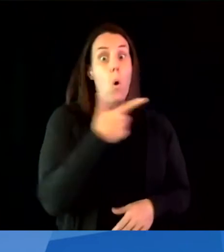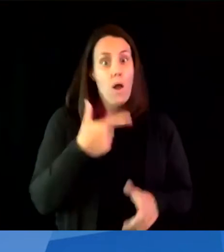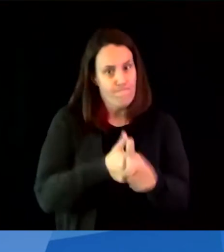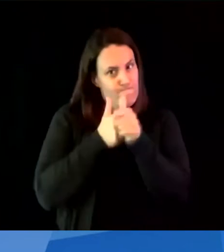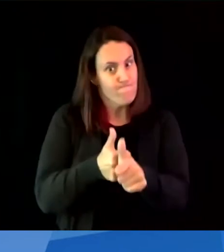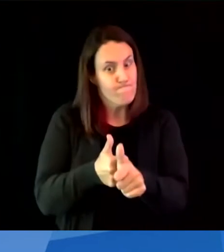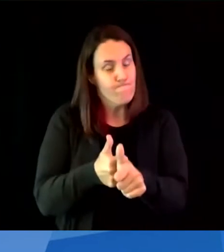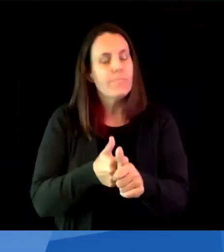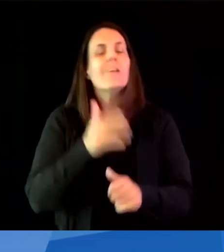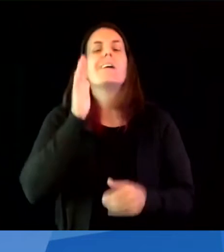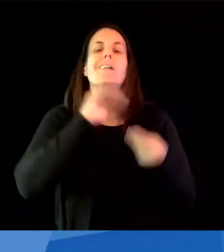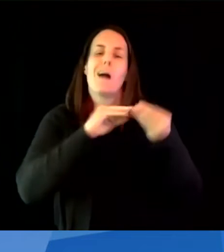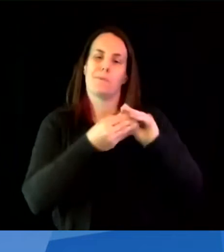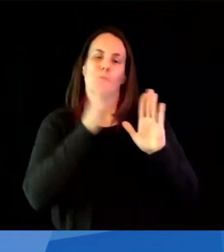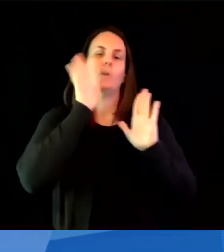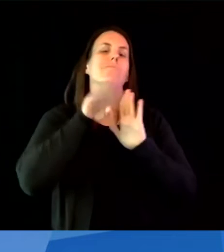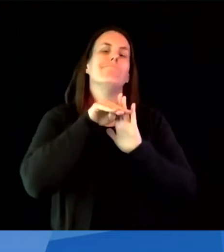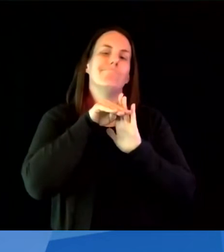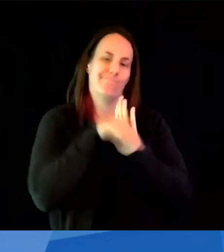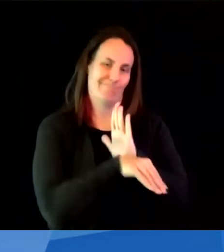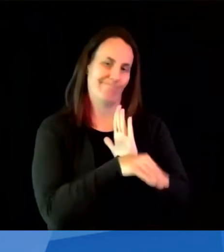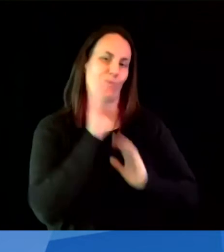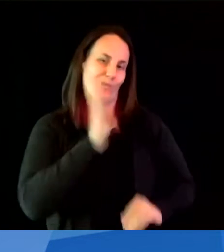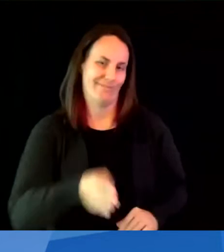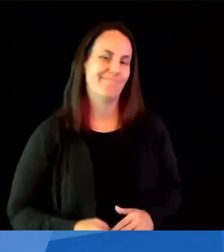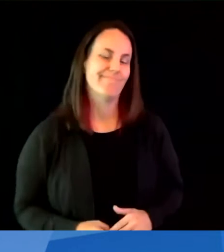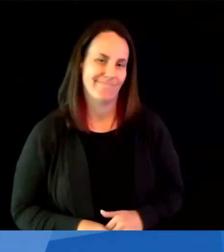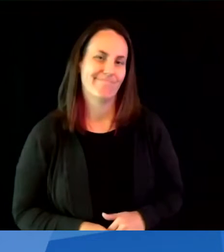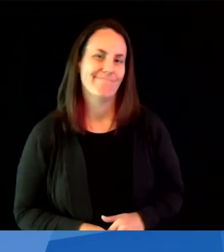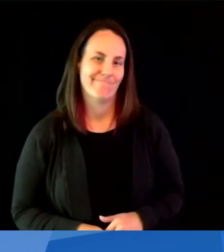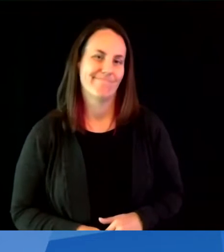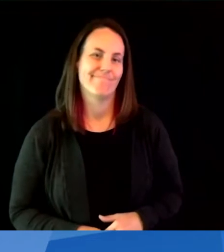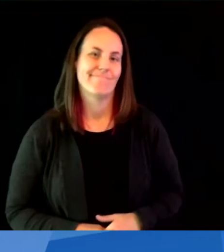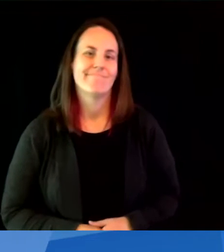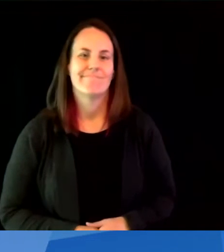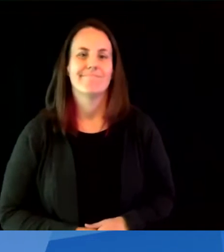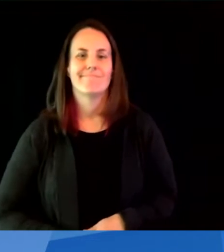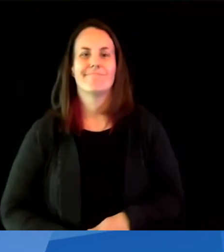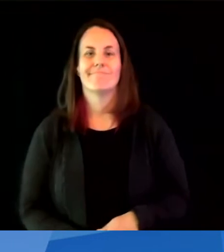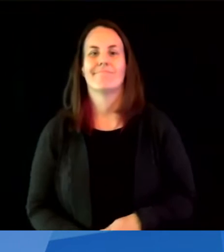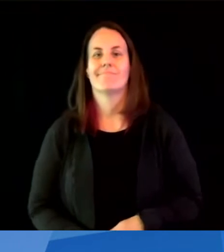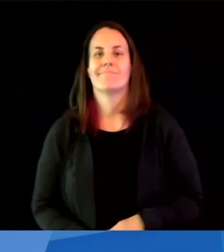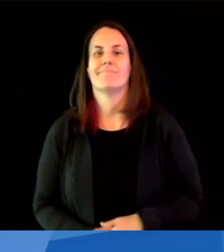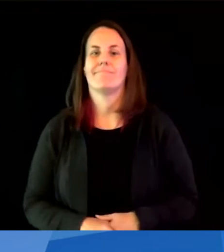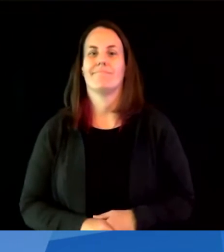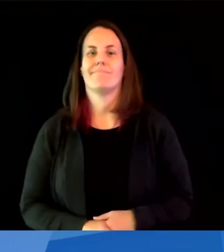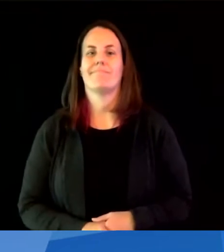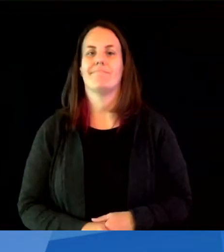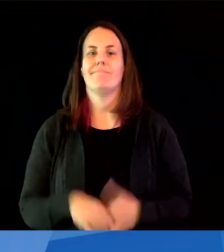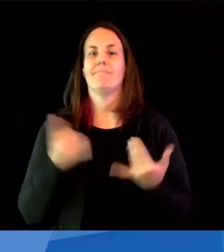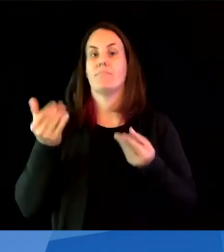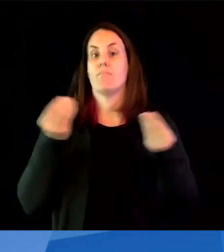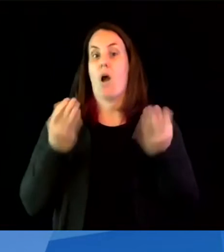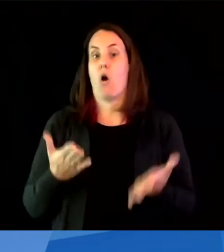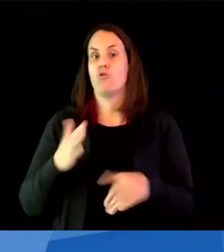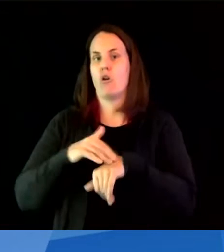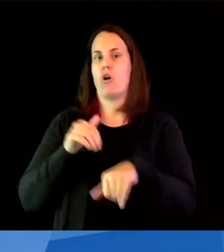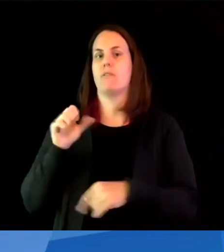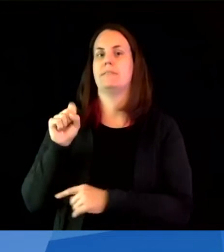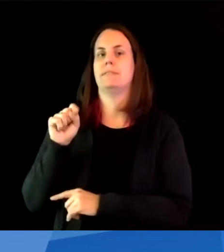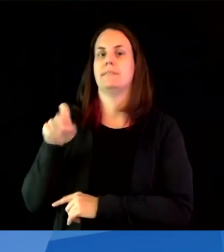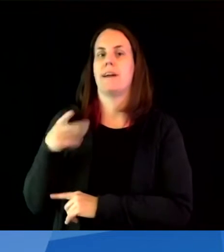Thank you so much for that. Let's go now for our next question to Stephanie Ramos at ABC. Stephanie Ramos